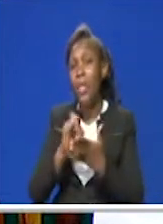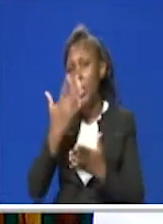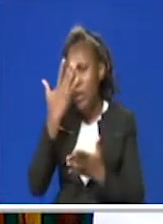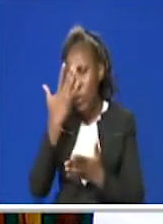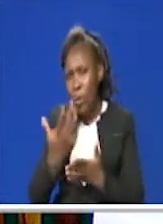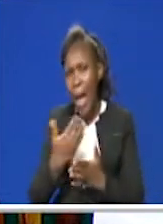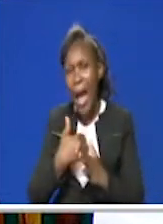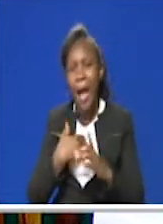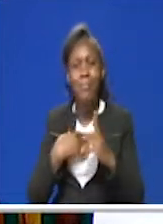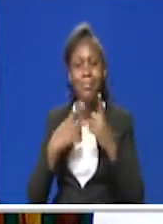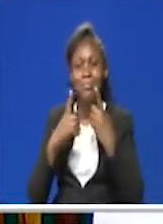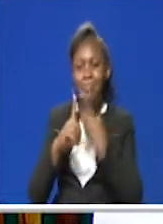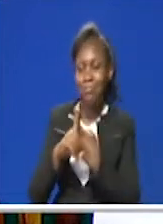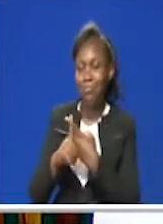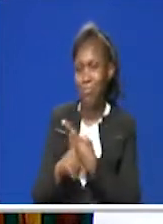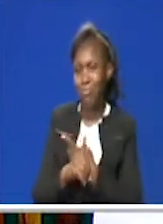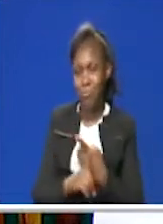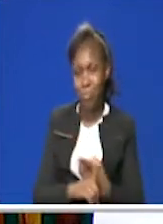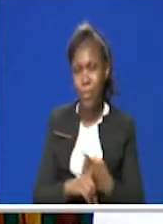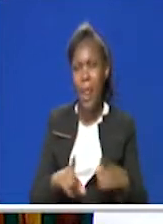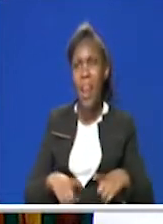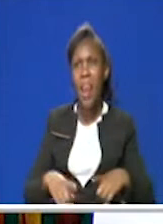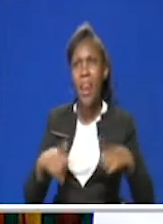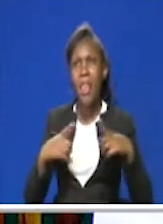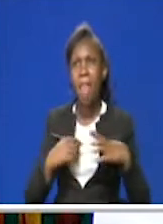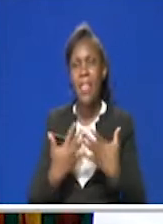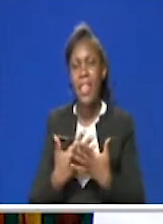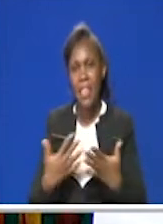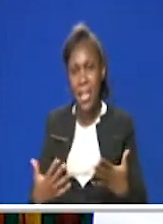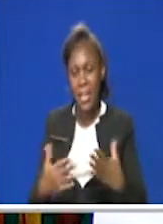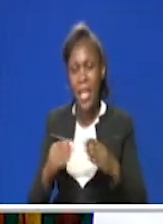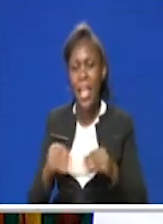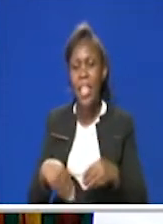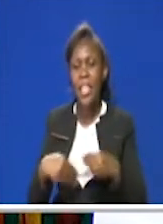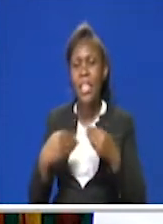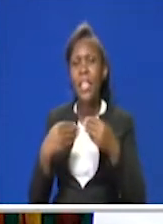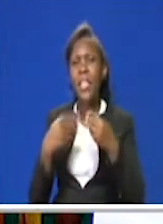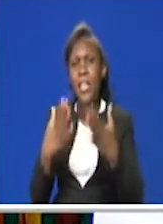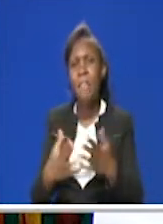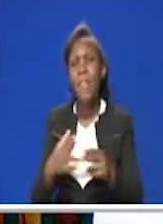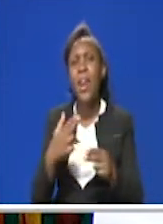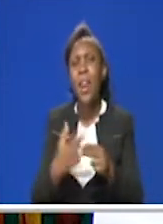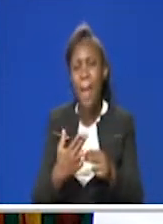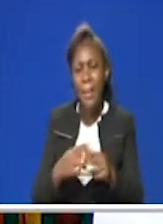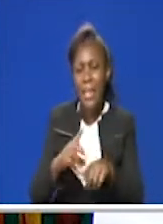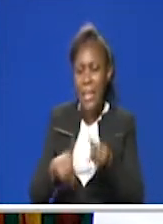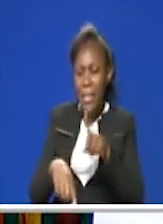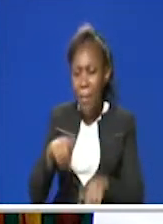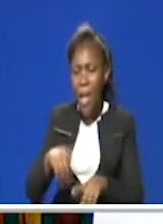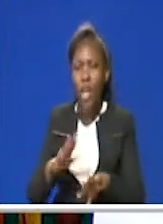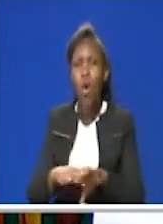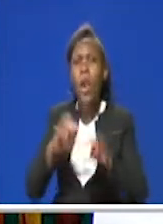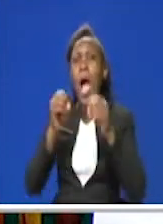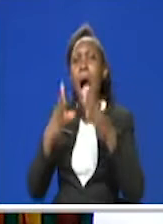have different living organisms named after the number of cells that are found in their